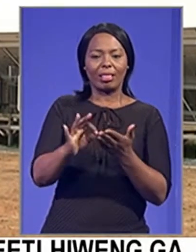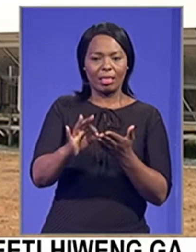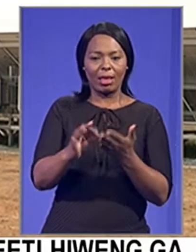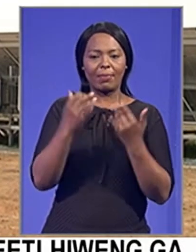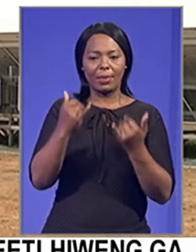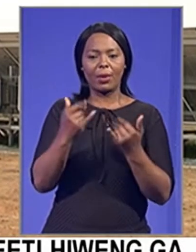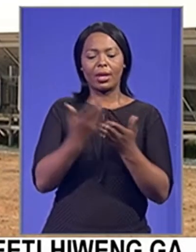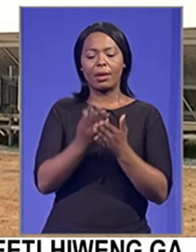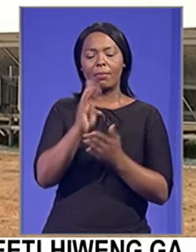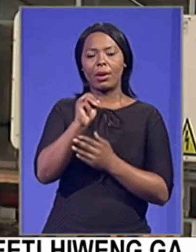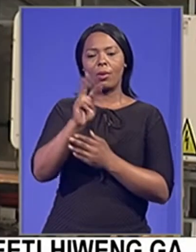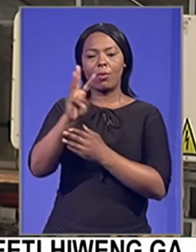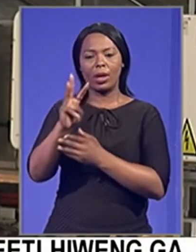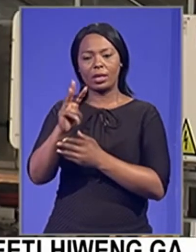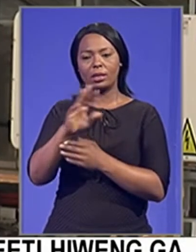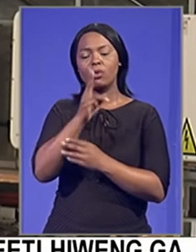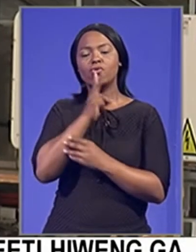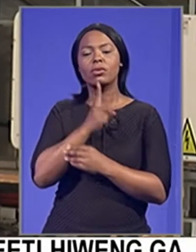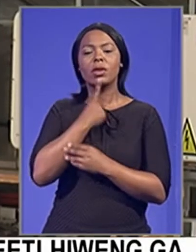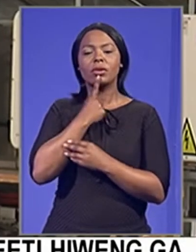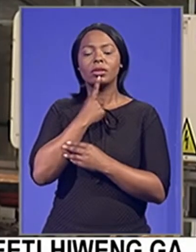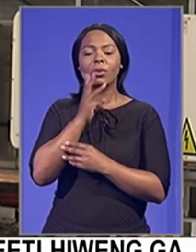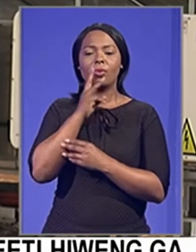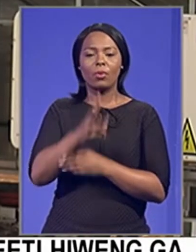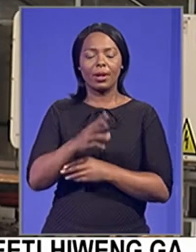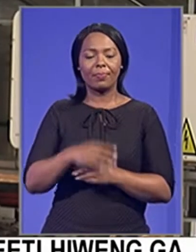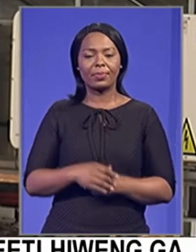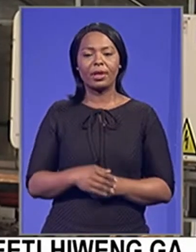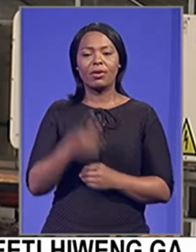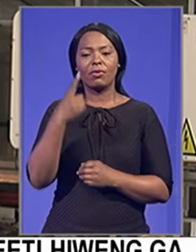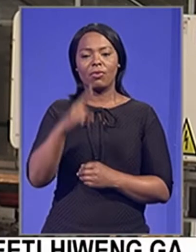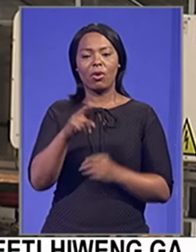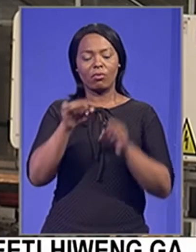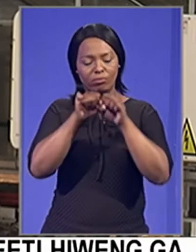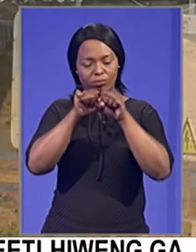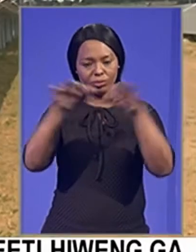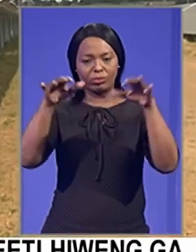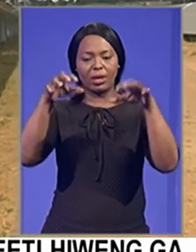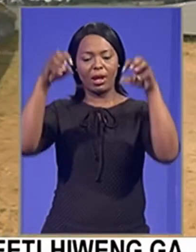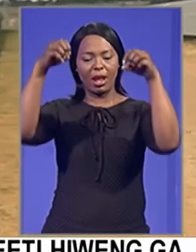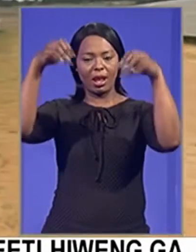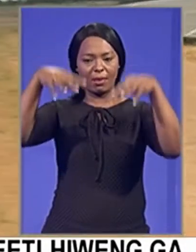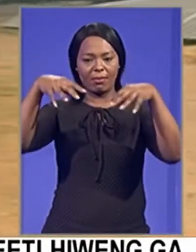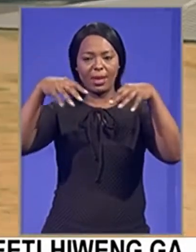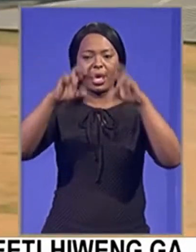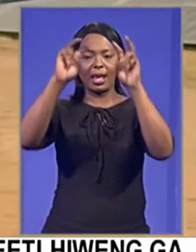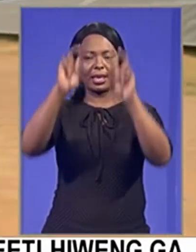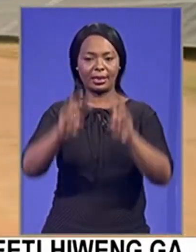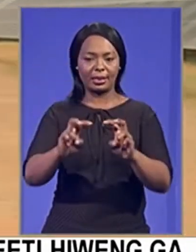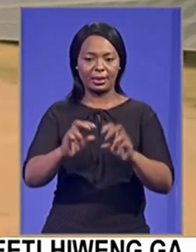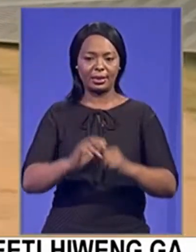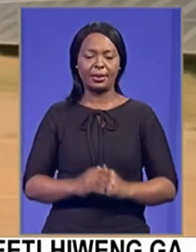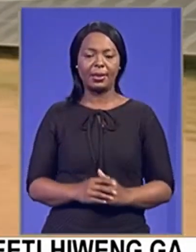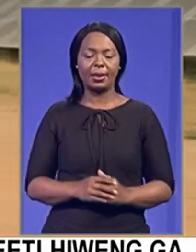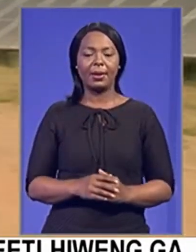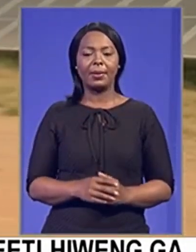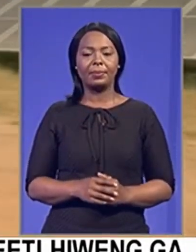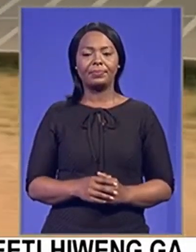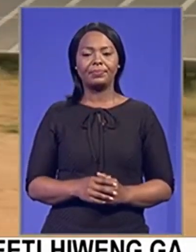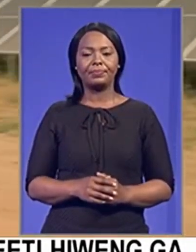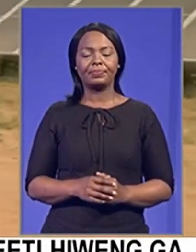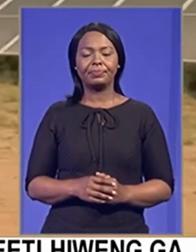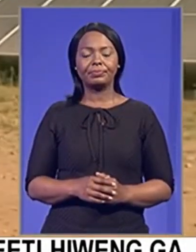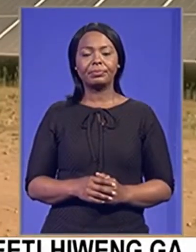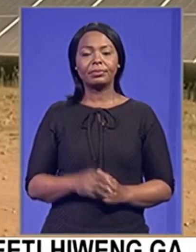ka dimegawatts di le 2,000 tsa lenane bosetšhaba la thebolelo motlakase. We look forward to working with